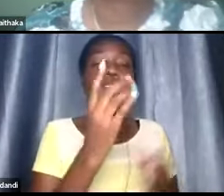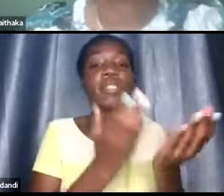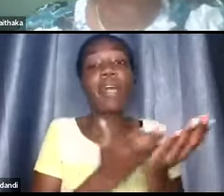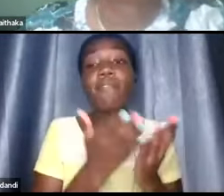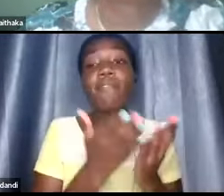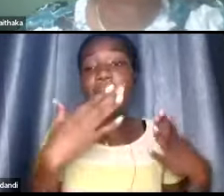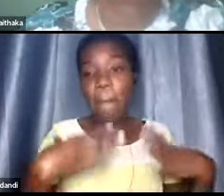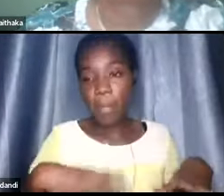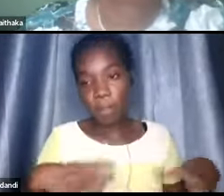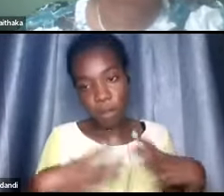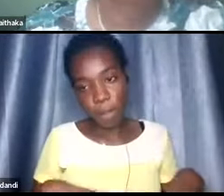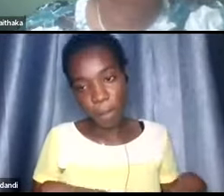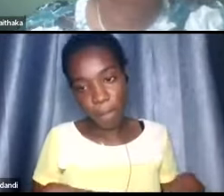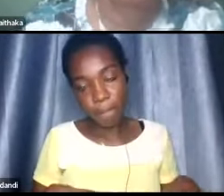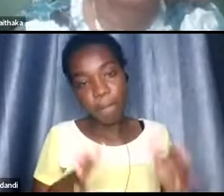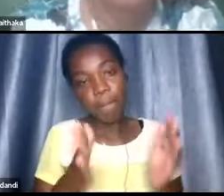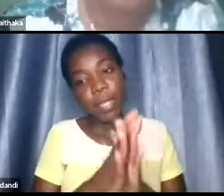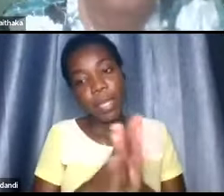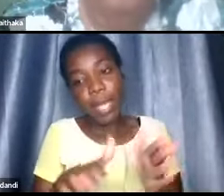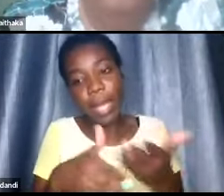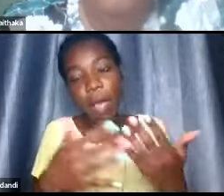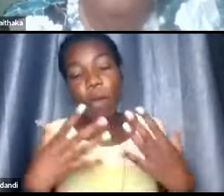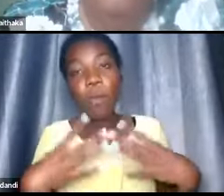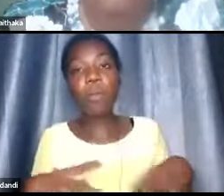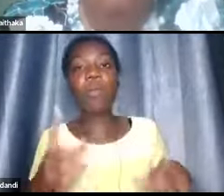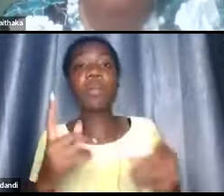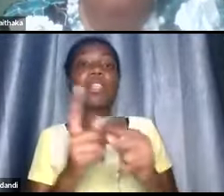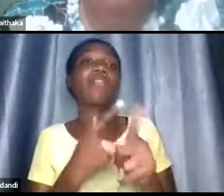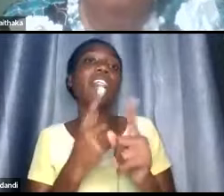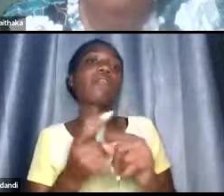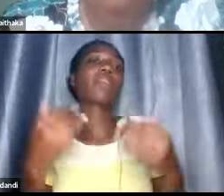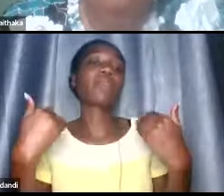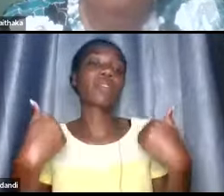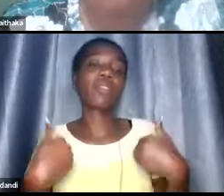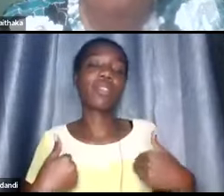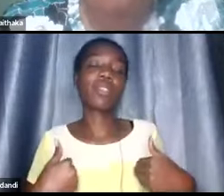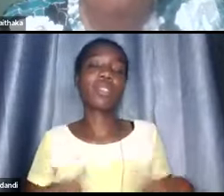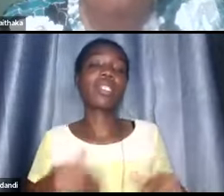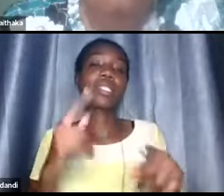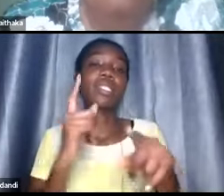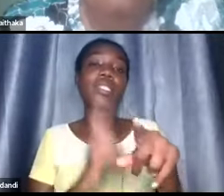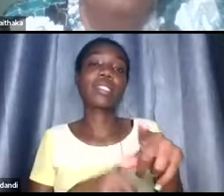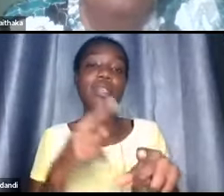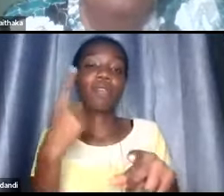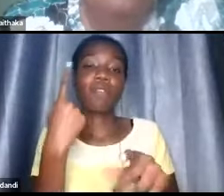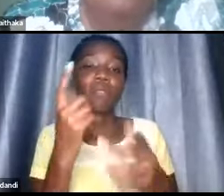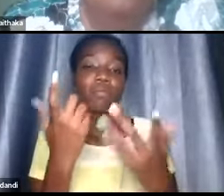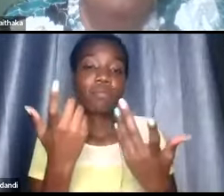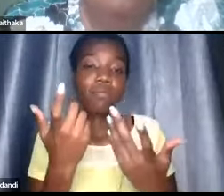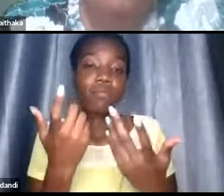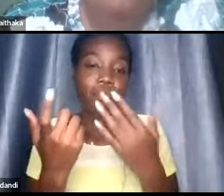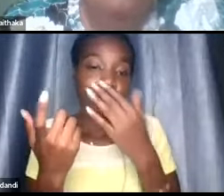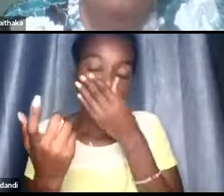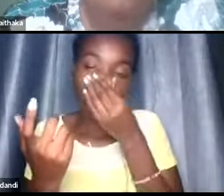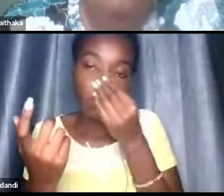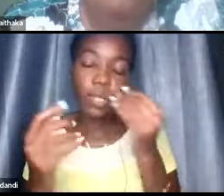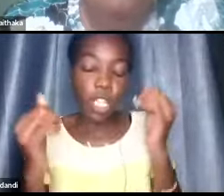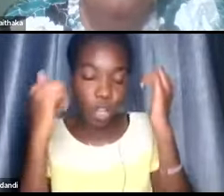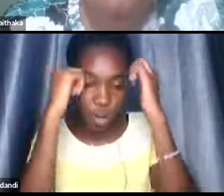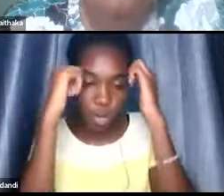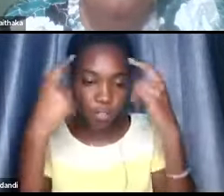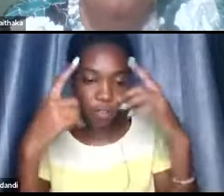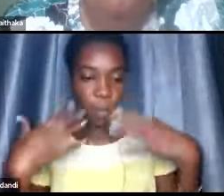is how people, the different personalities, in terms of the knowledge of people, and